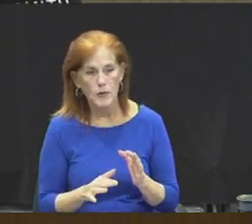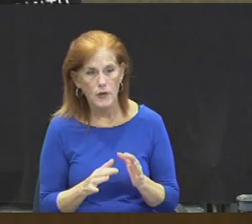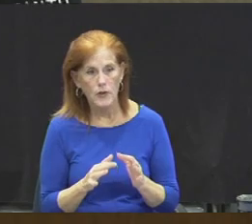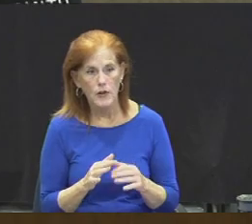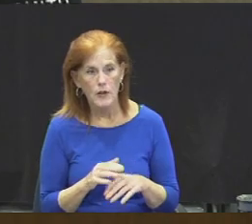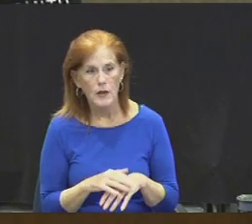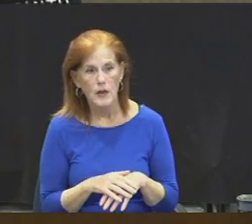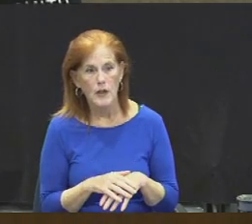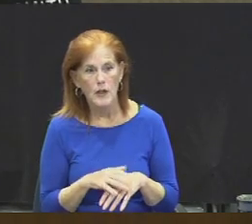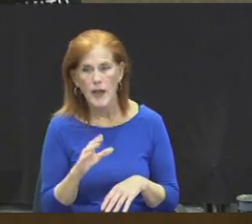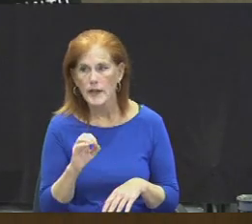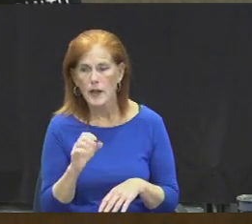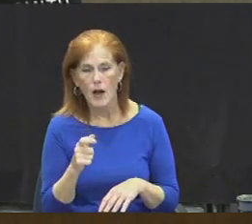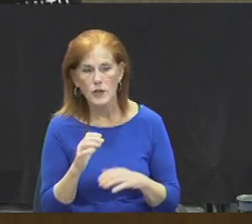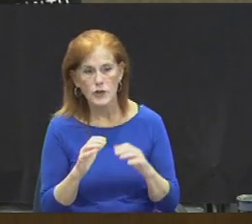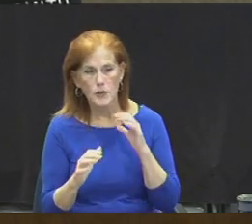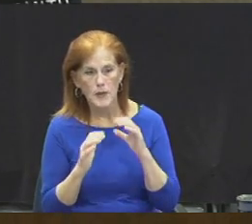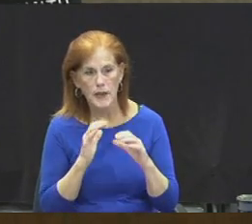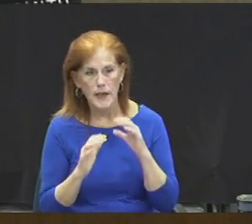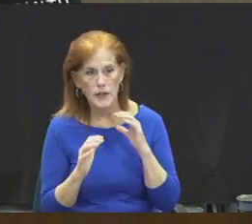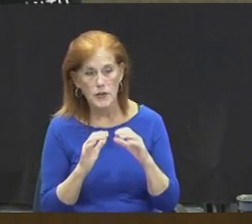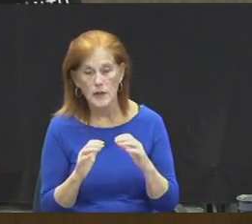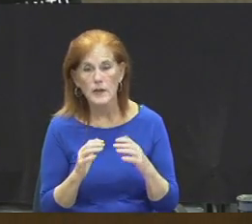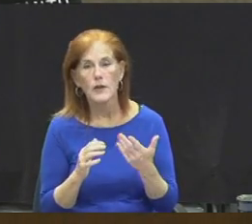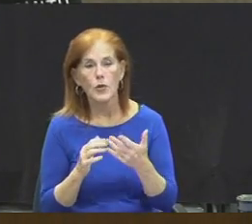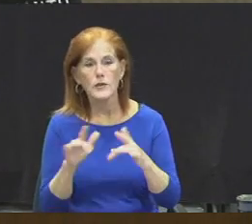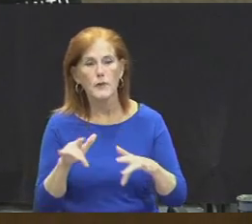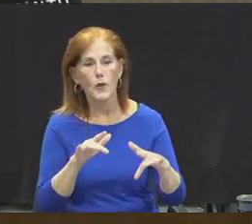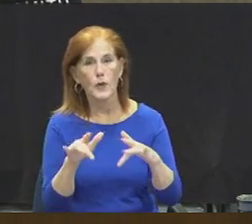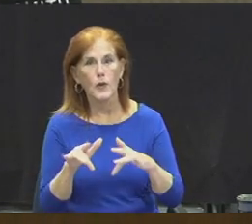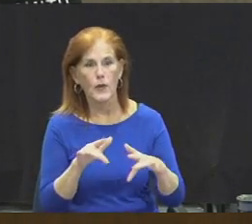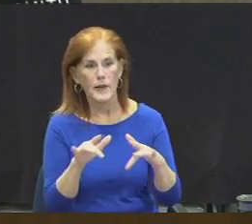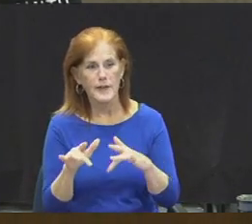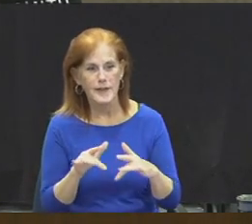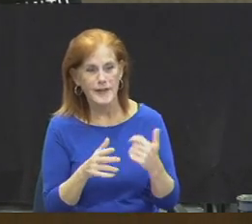Cox Communications, or whoever is recording us.